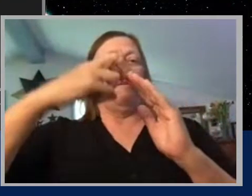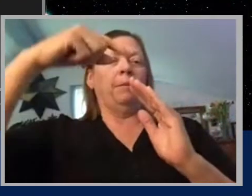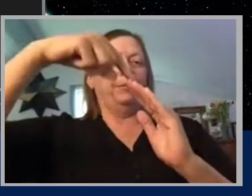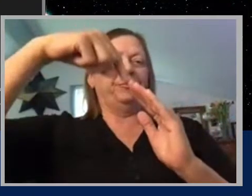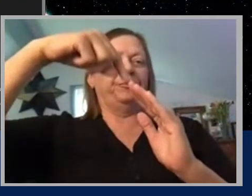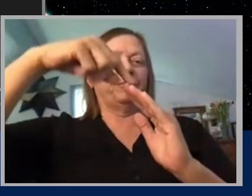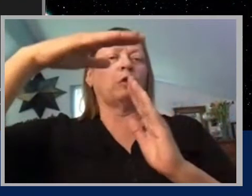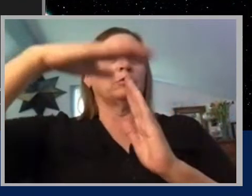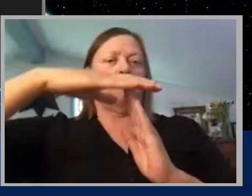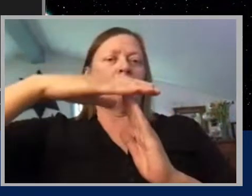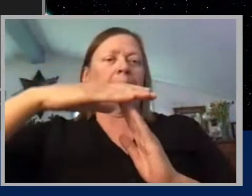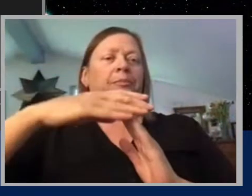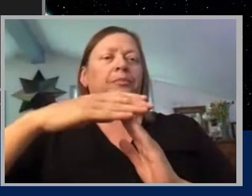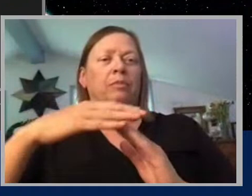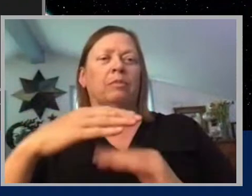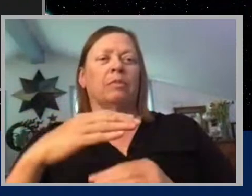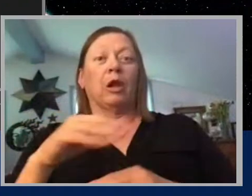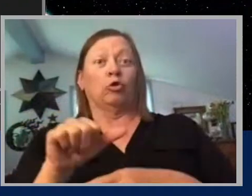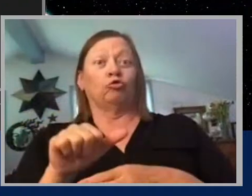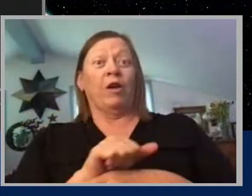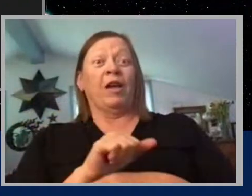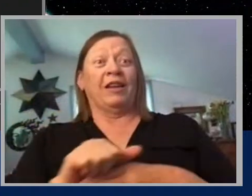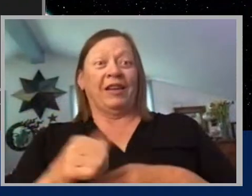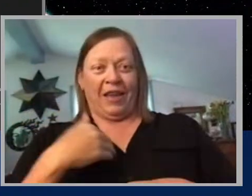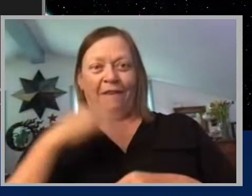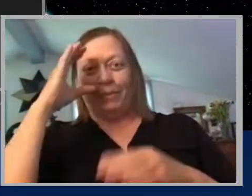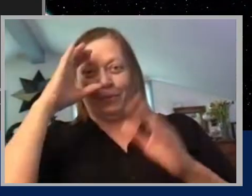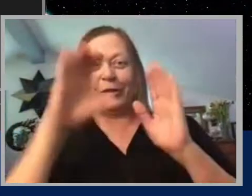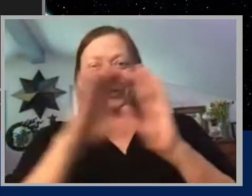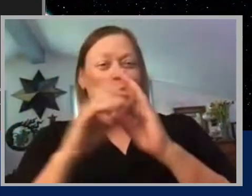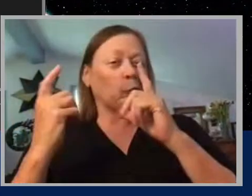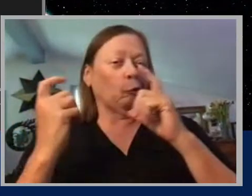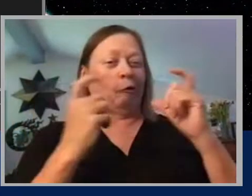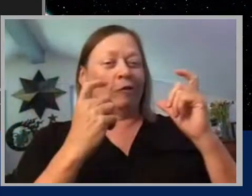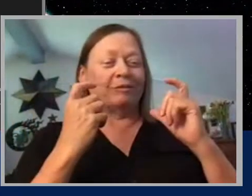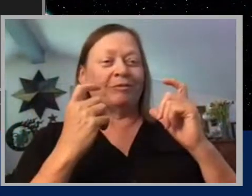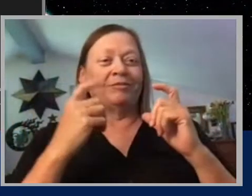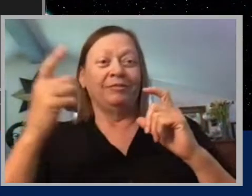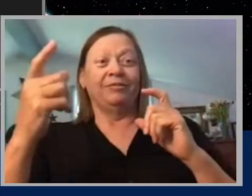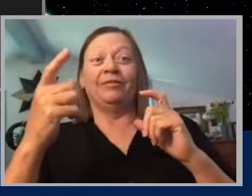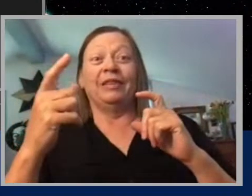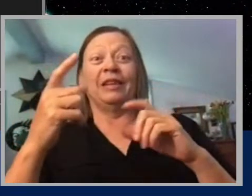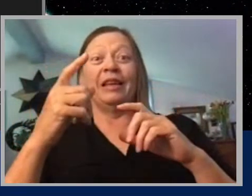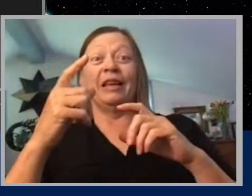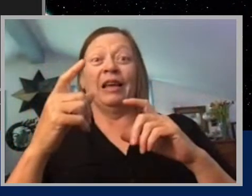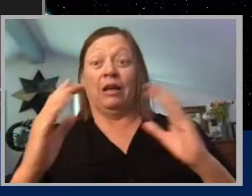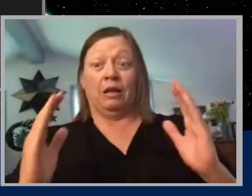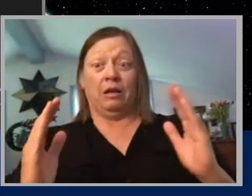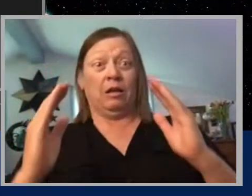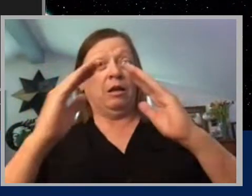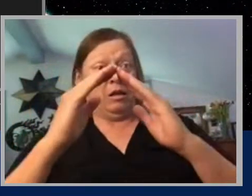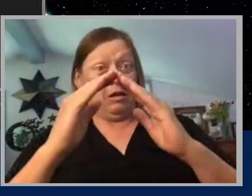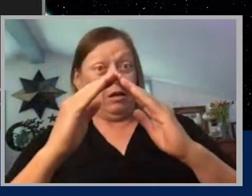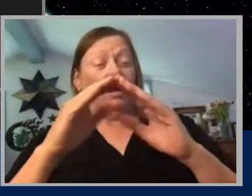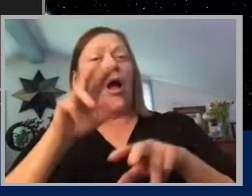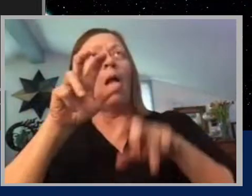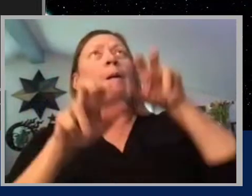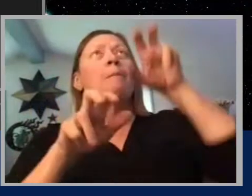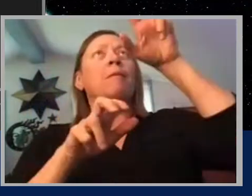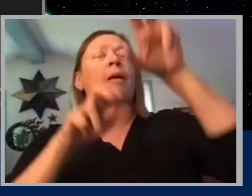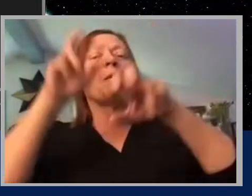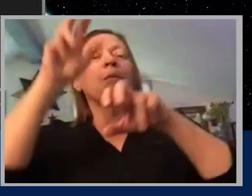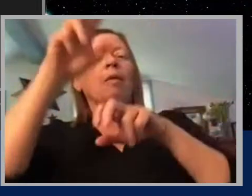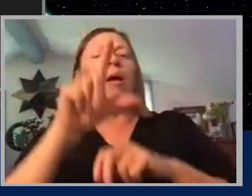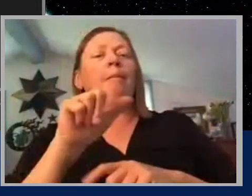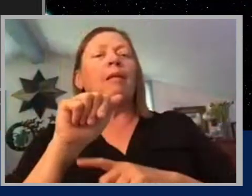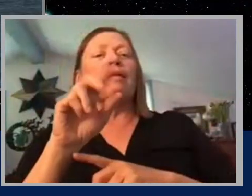sessions, we have pictures of them. They get up, and then when they want to come down, they don't use the ladder. We have a ladder for them to get up, but